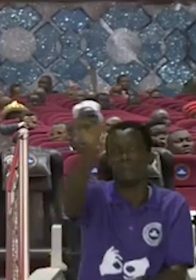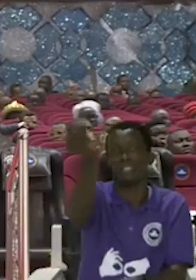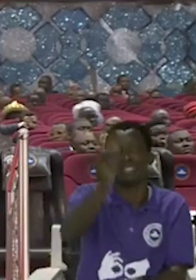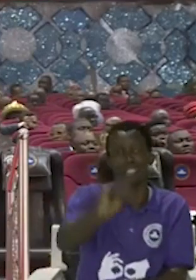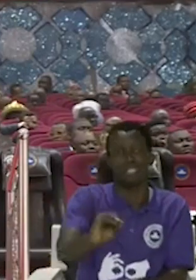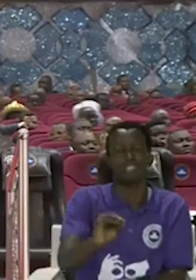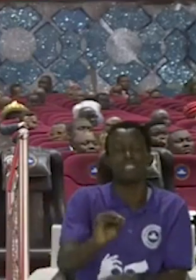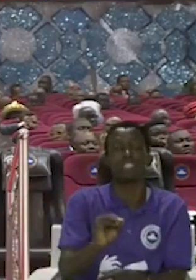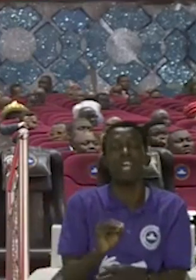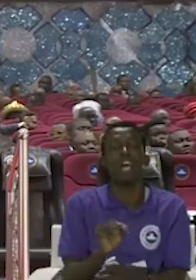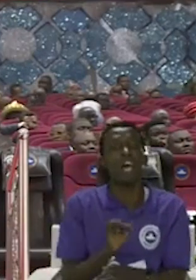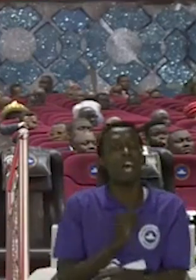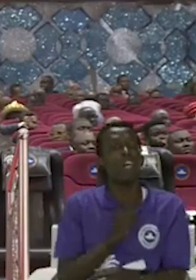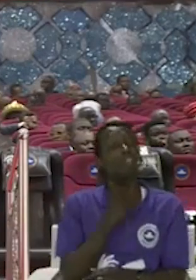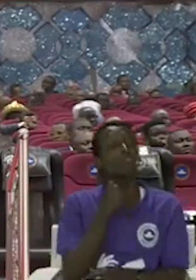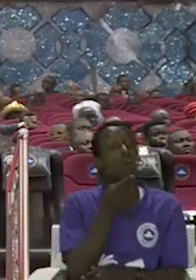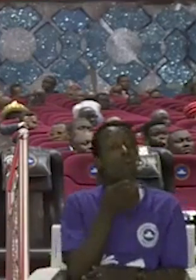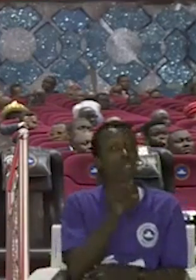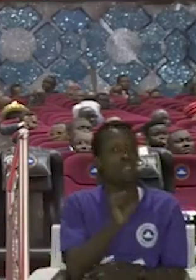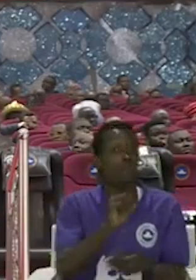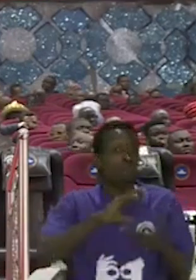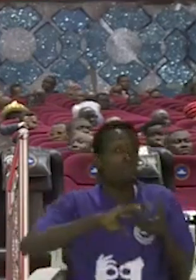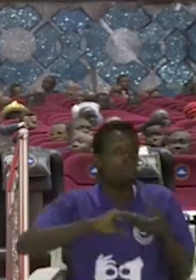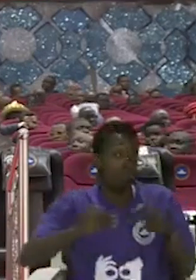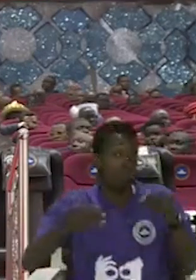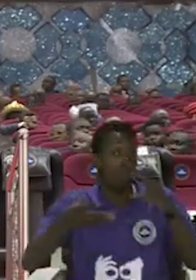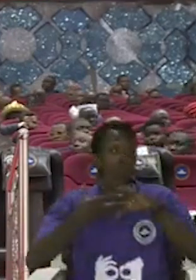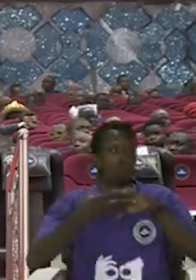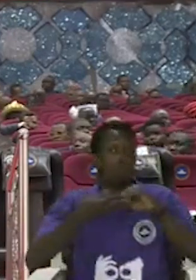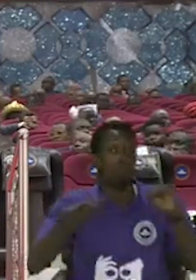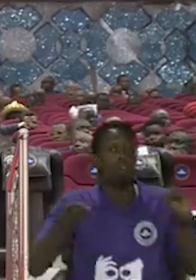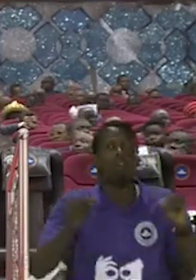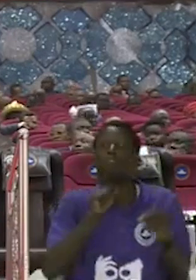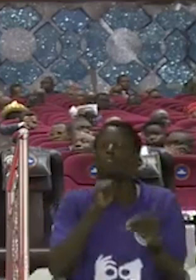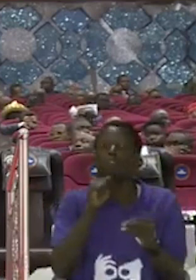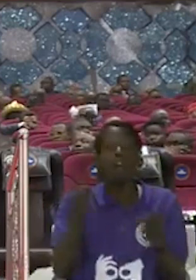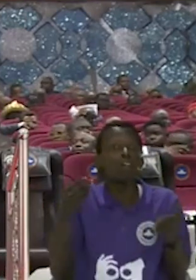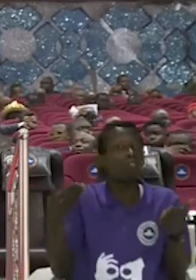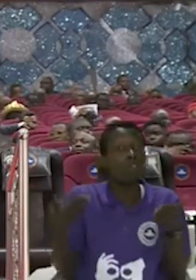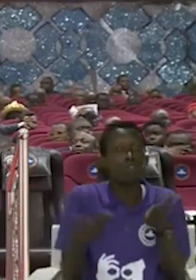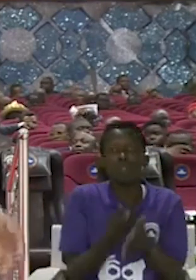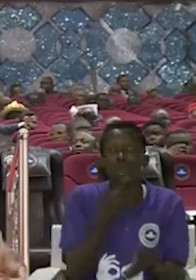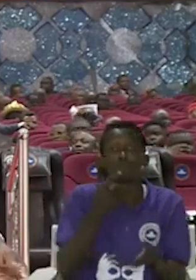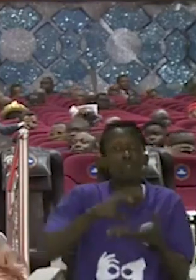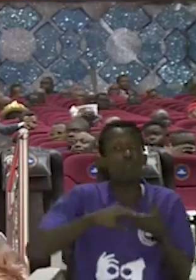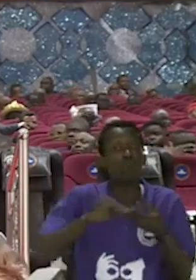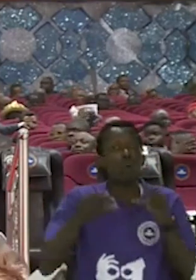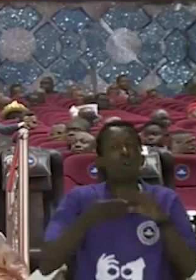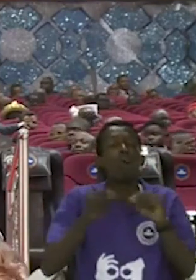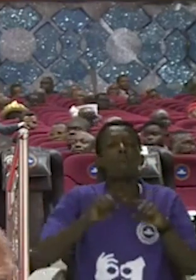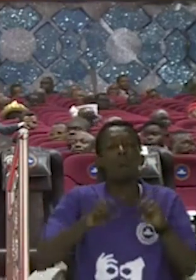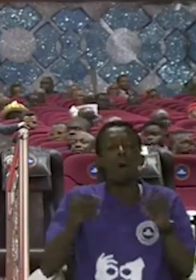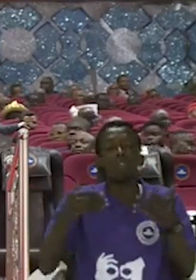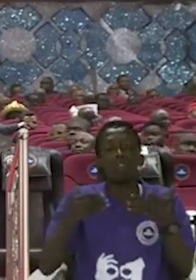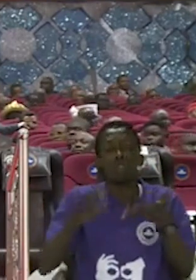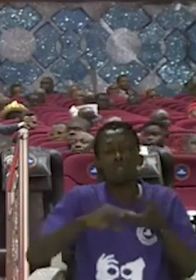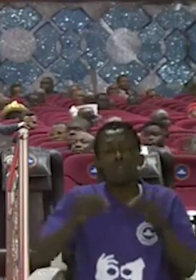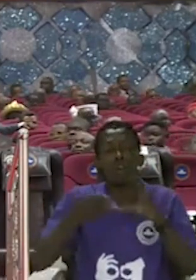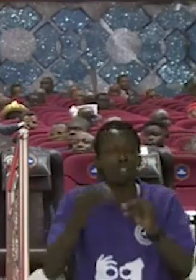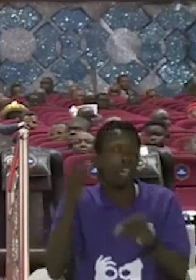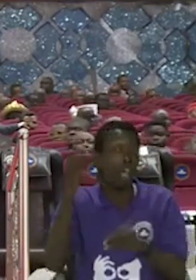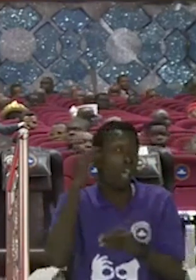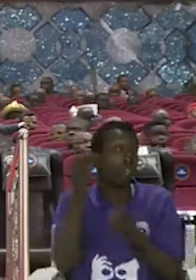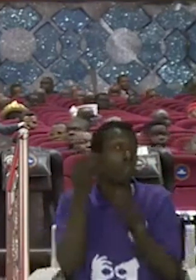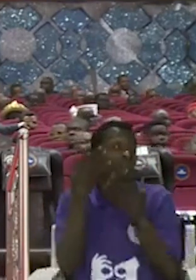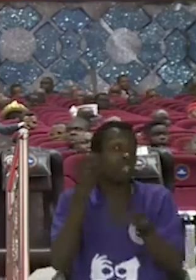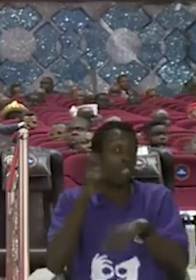I told them a story, not a new story, a story they have heard several times, that several